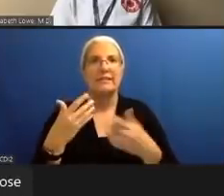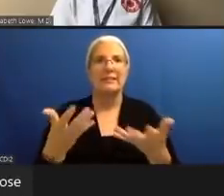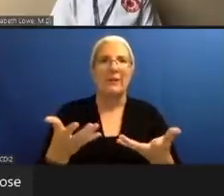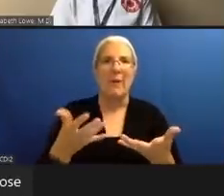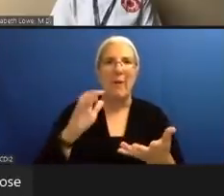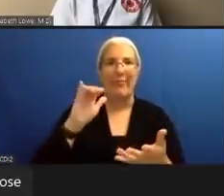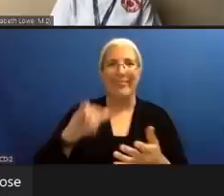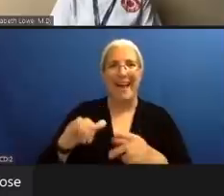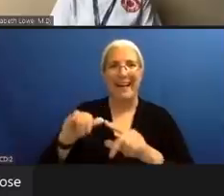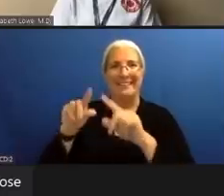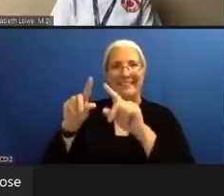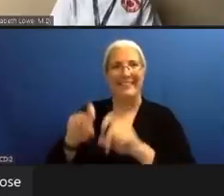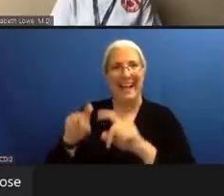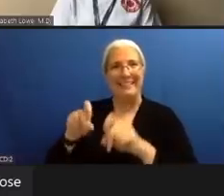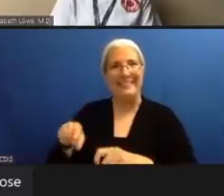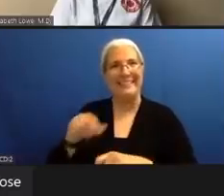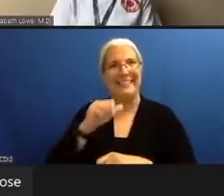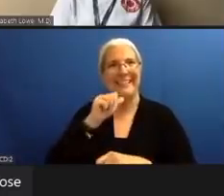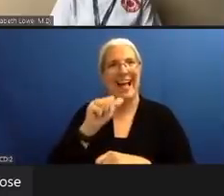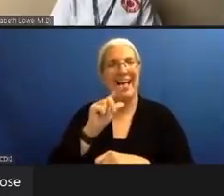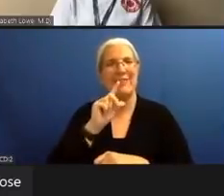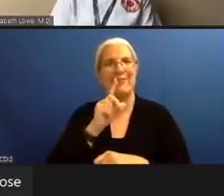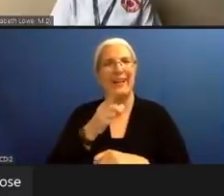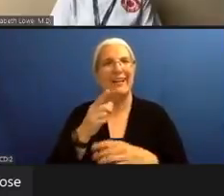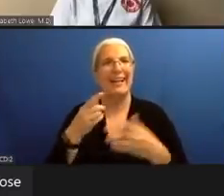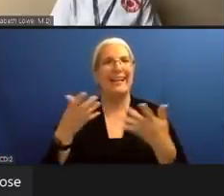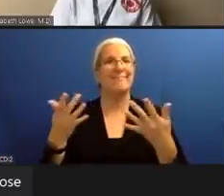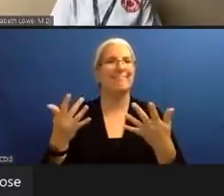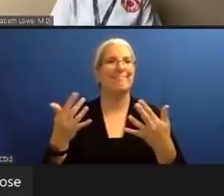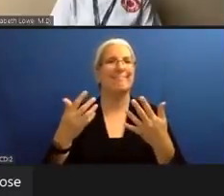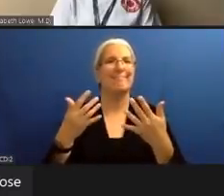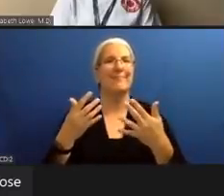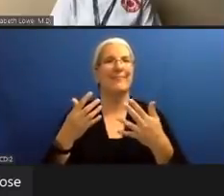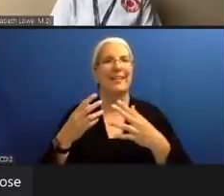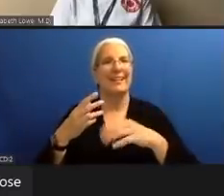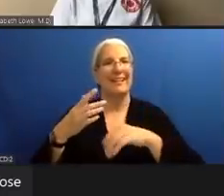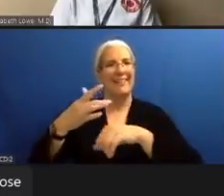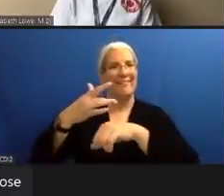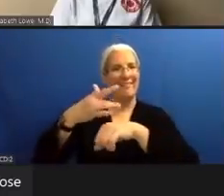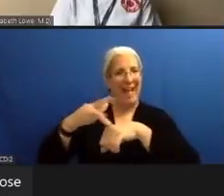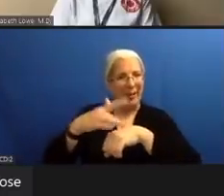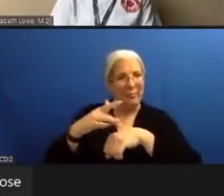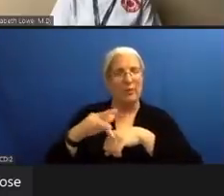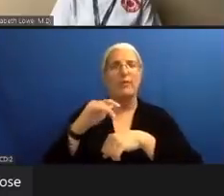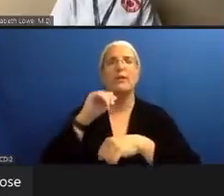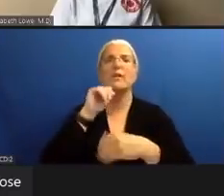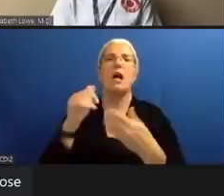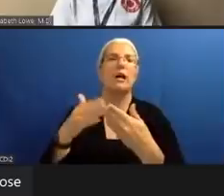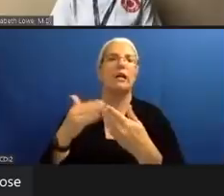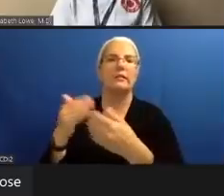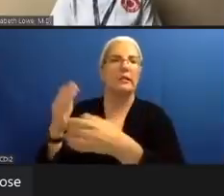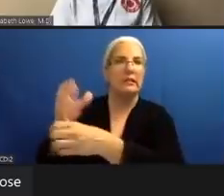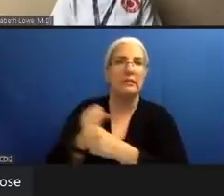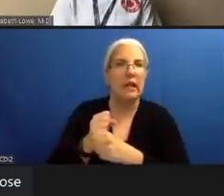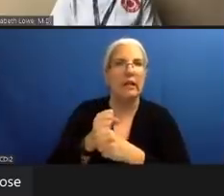aren't necessarily available. So any test